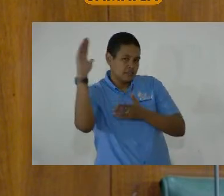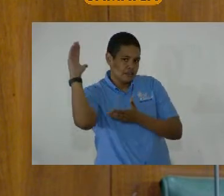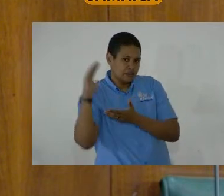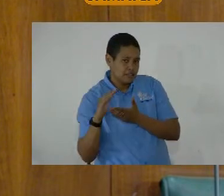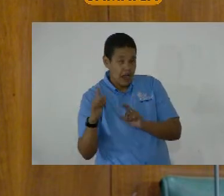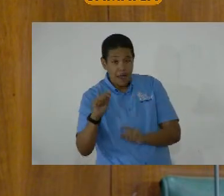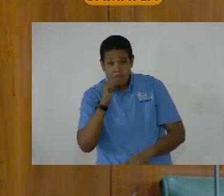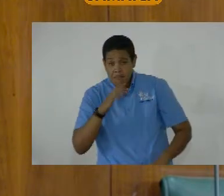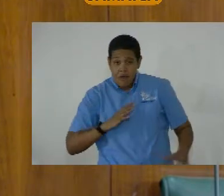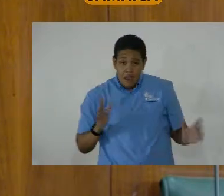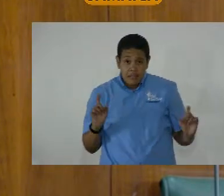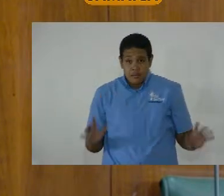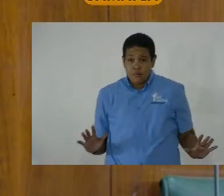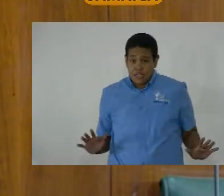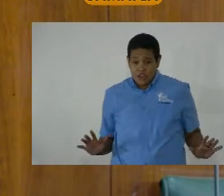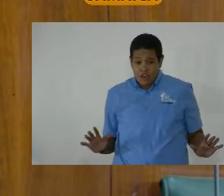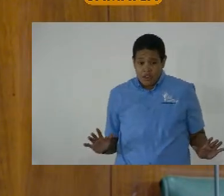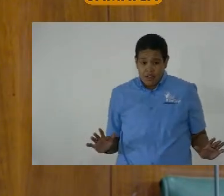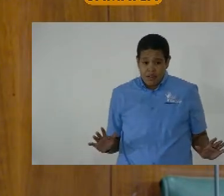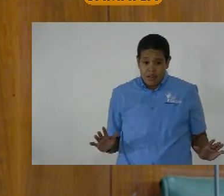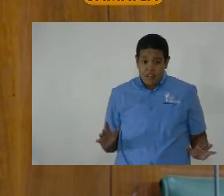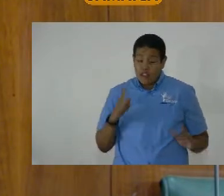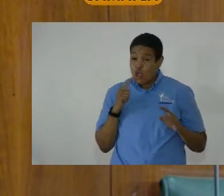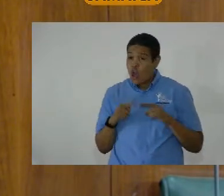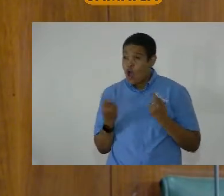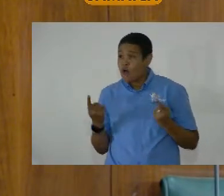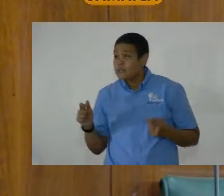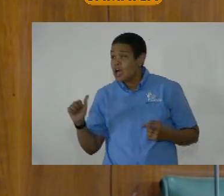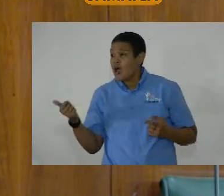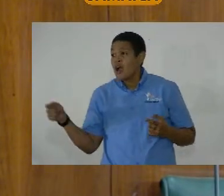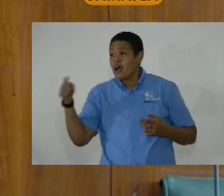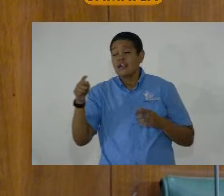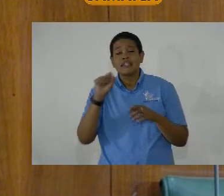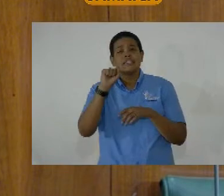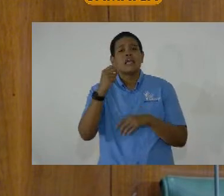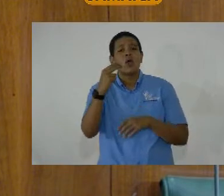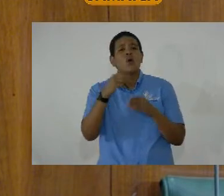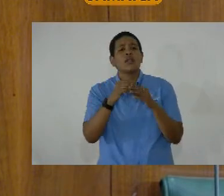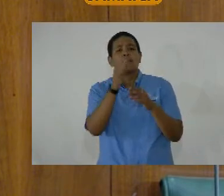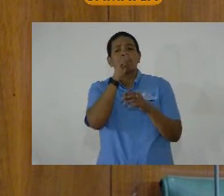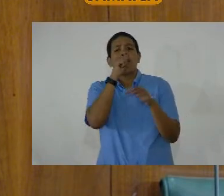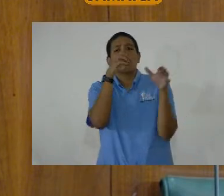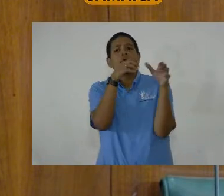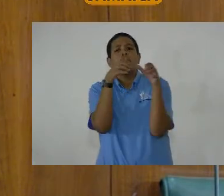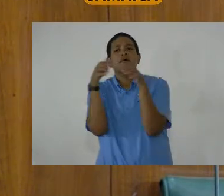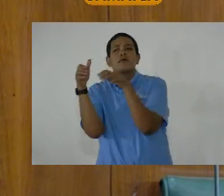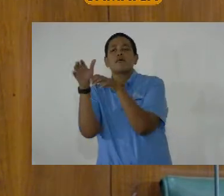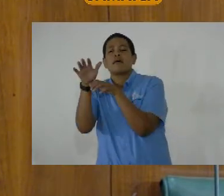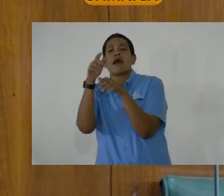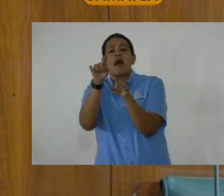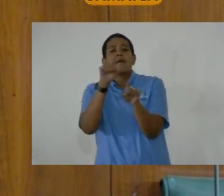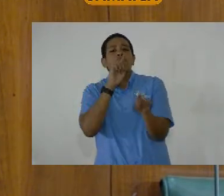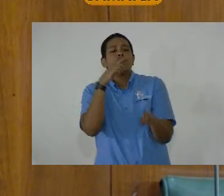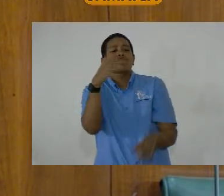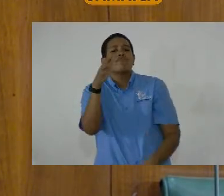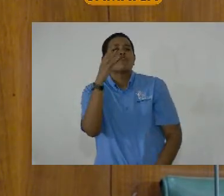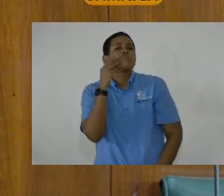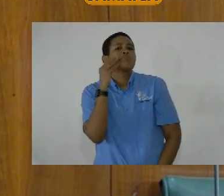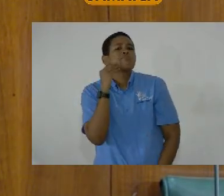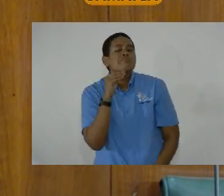Madam Speaker, the opposition and other key stakeholders in the private sector have expressed the